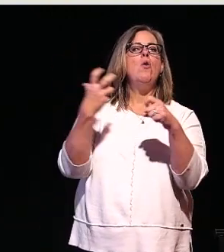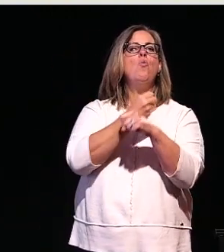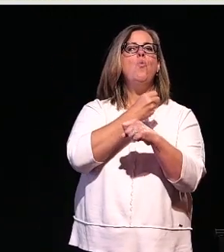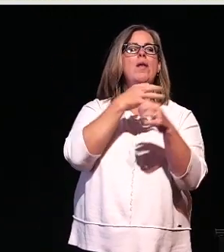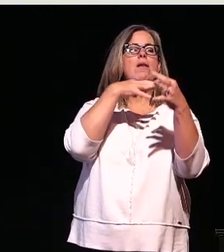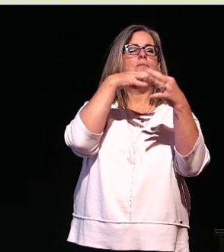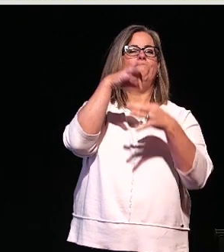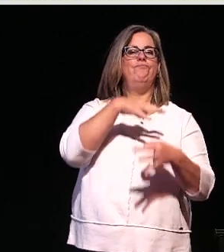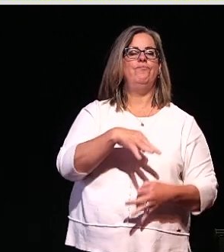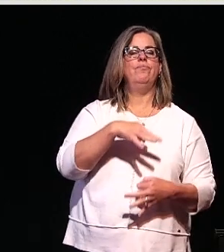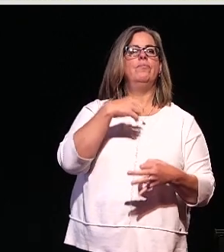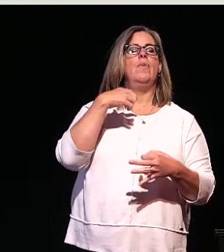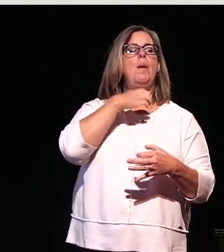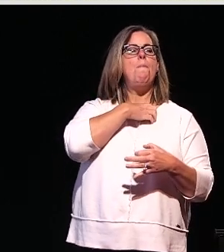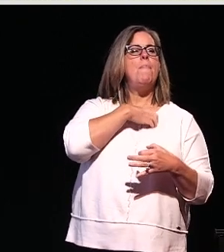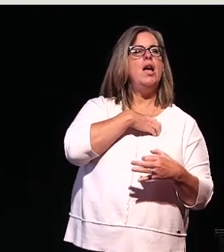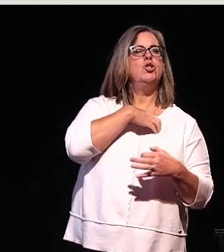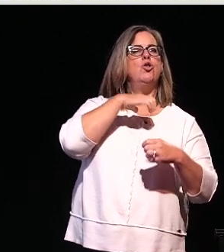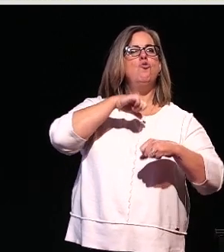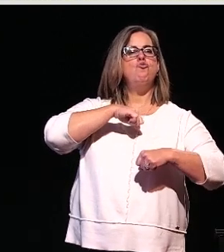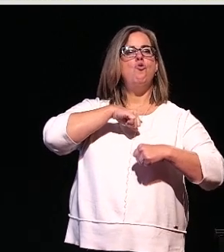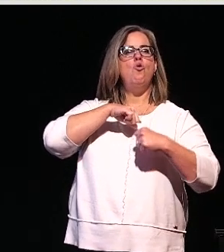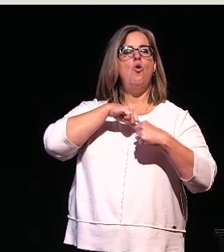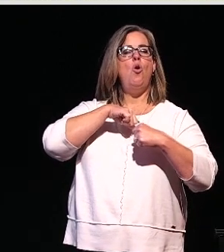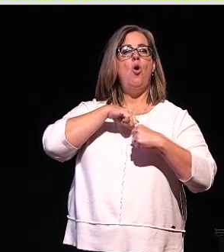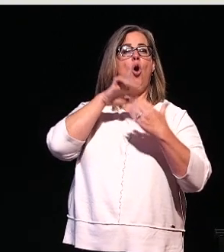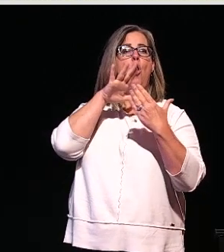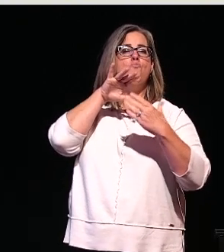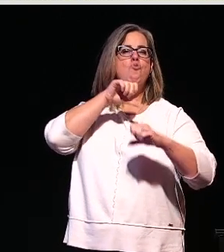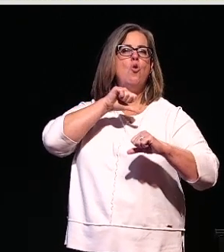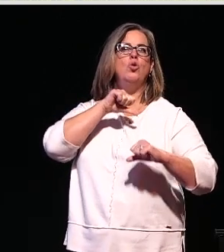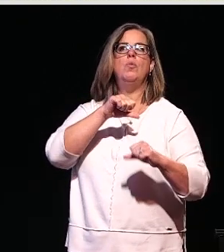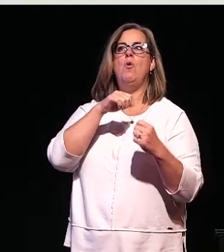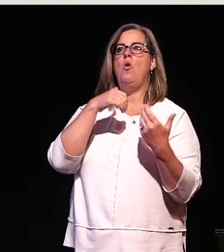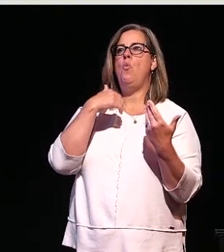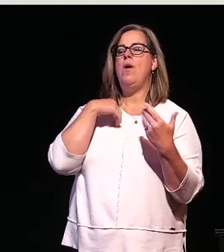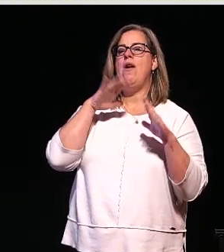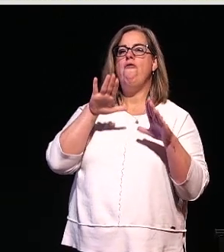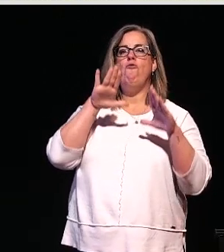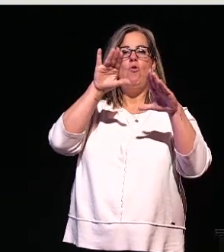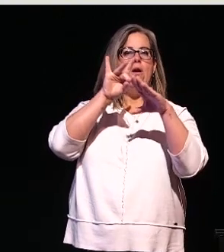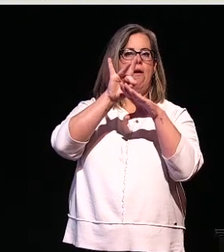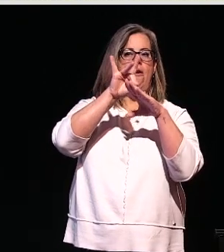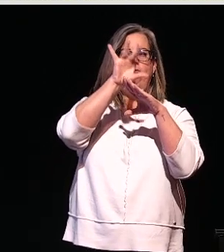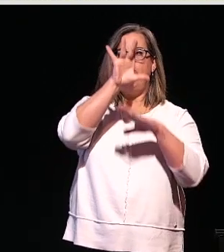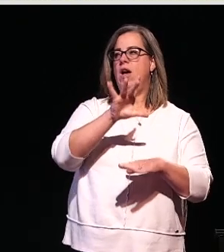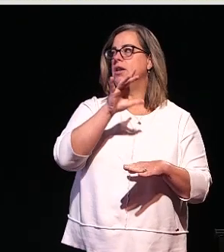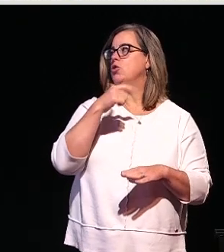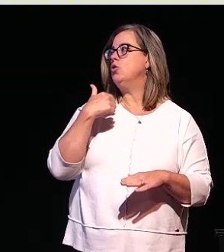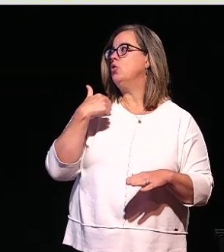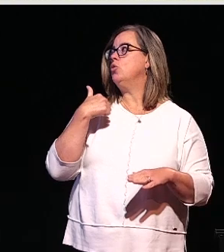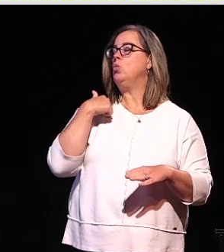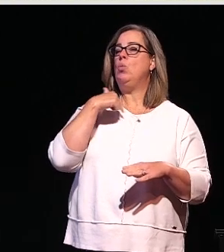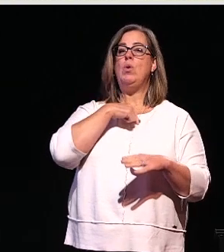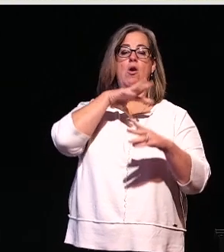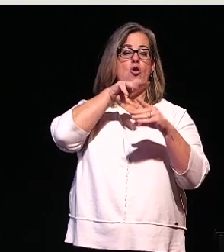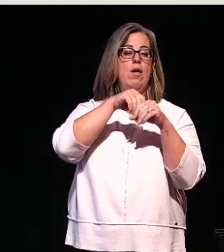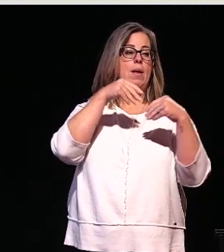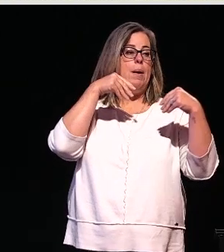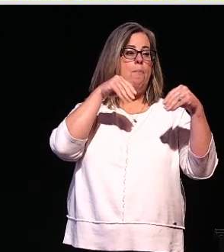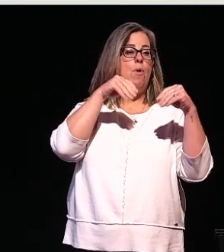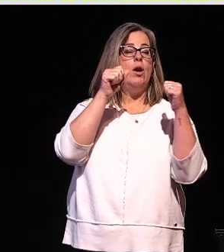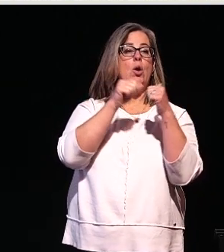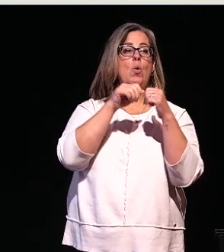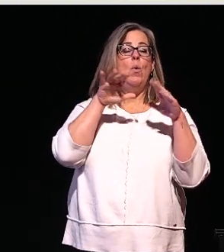are passionate, coachable, we've got key hires coming, and we've got great advisors. We are in market with